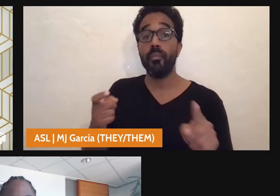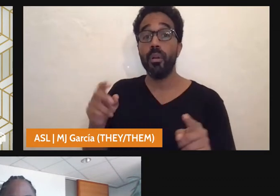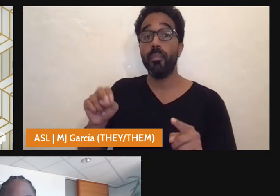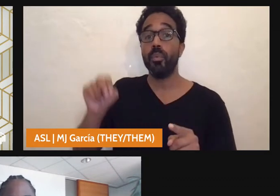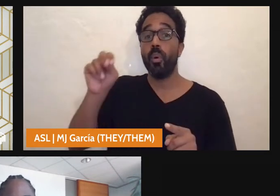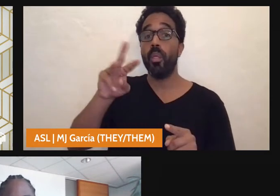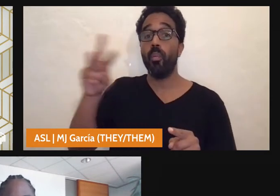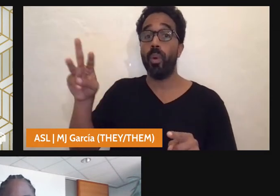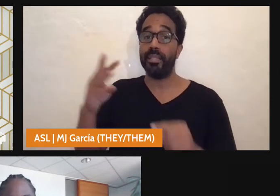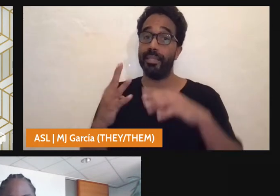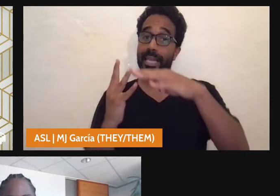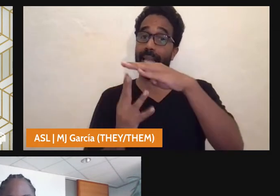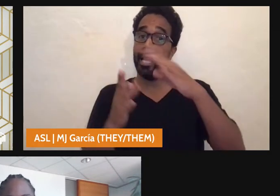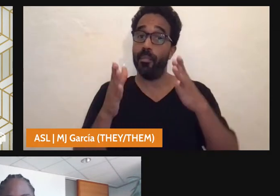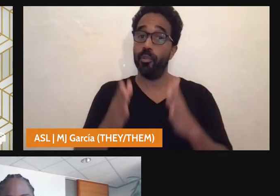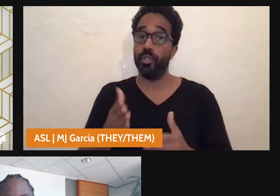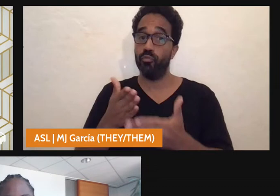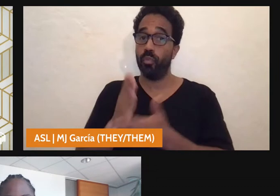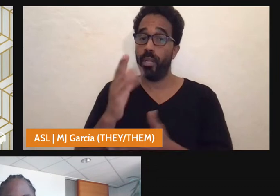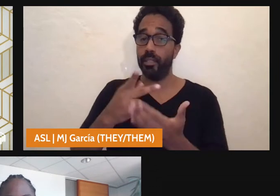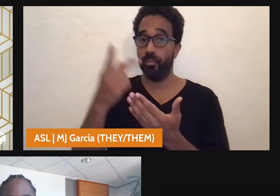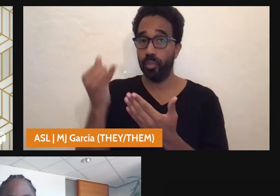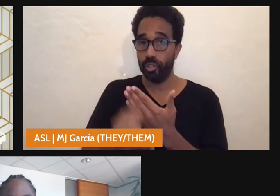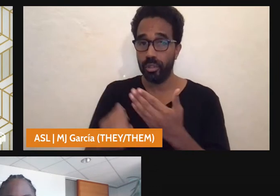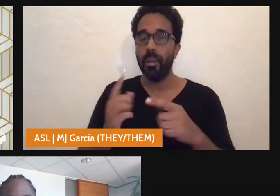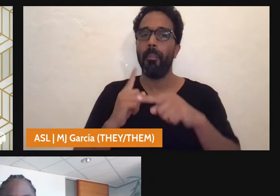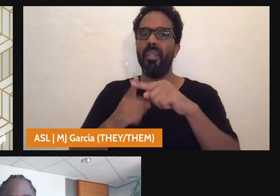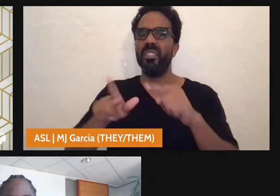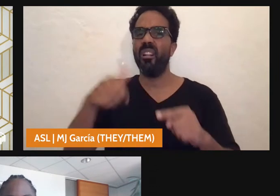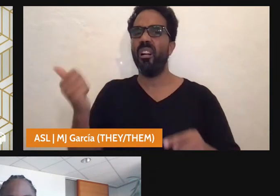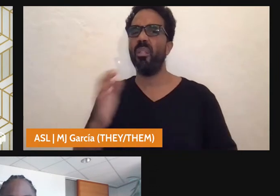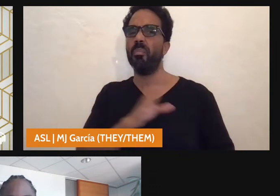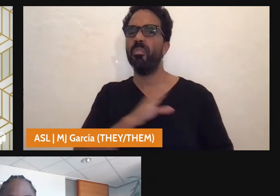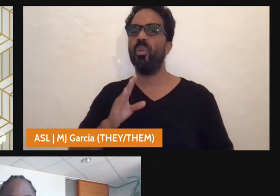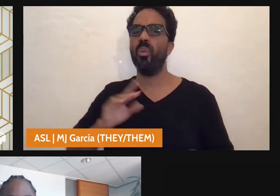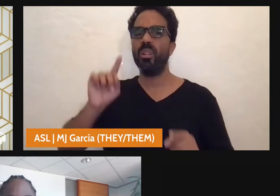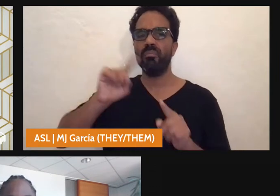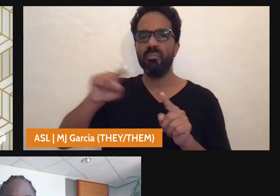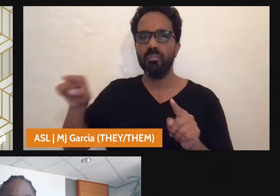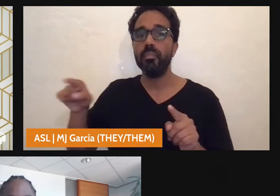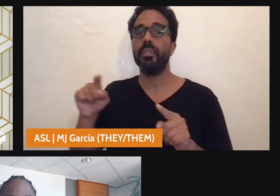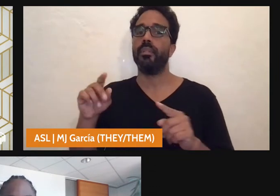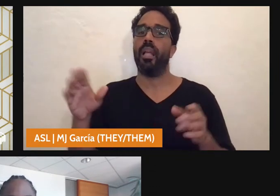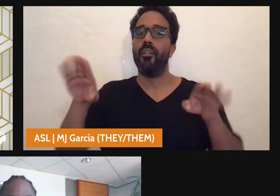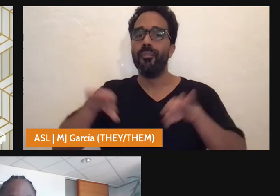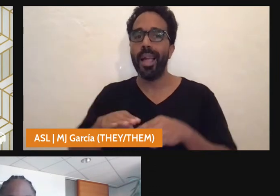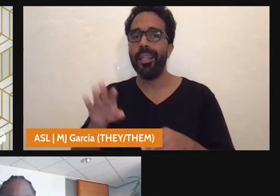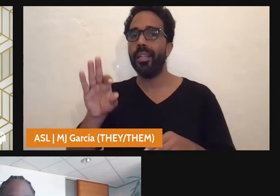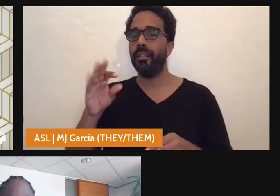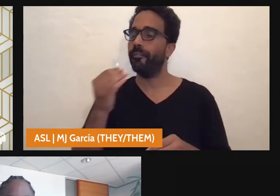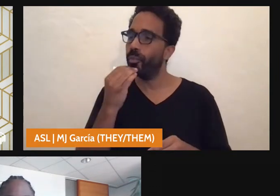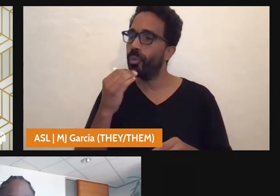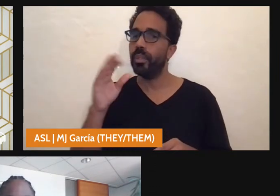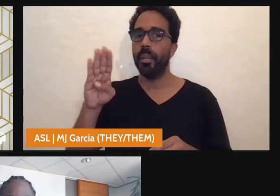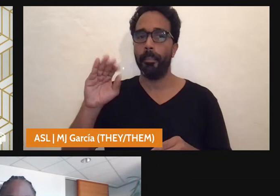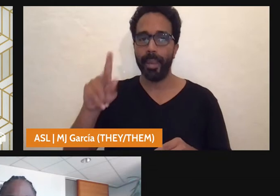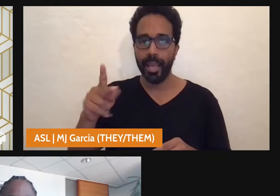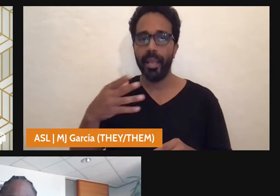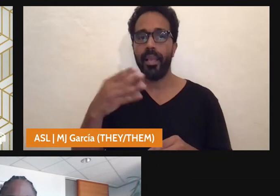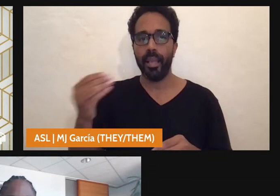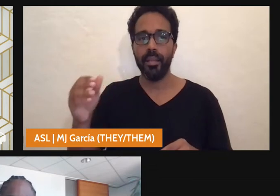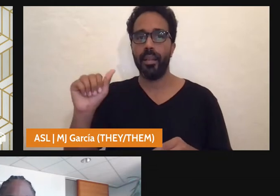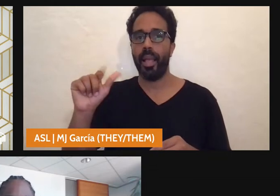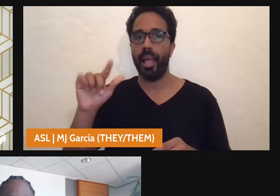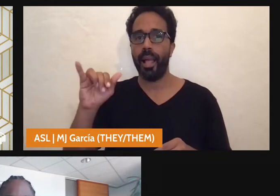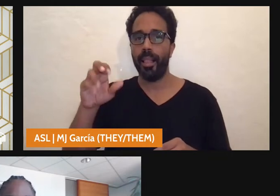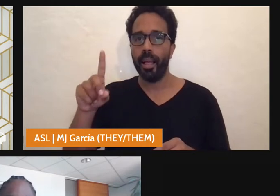Rights Project and serving on the boards of Team Child, Rainier Valley Food Bank, Global Leadership Forum, and Allied Arts